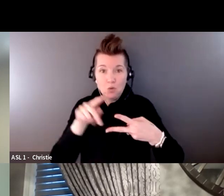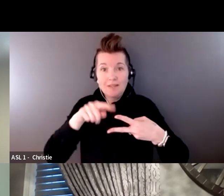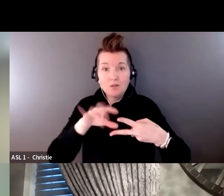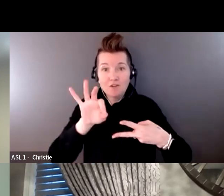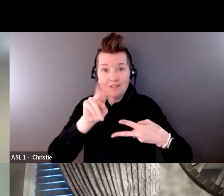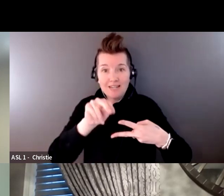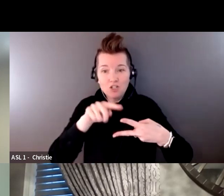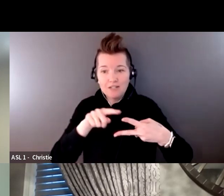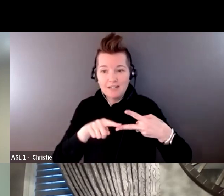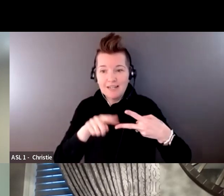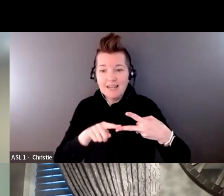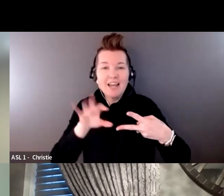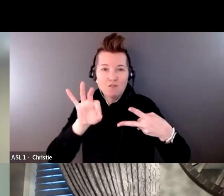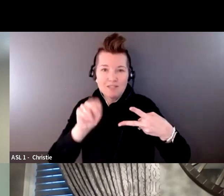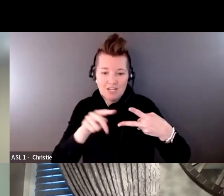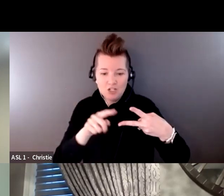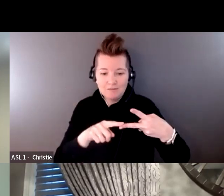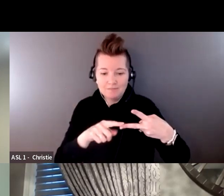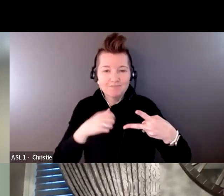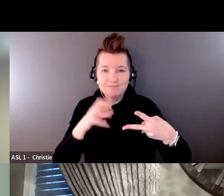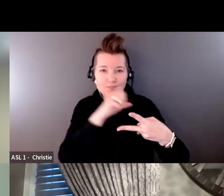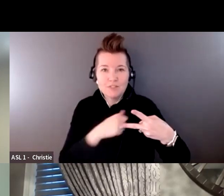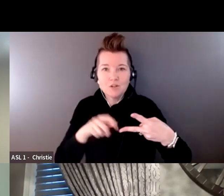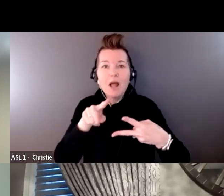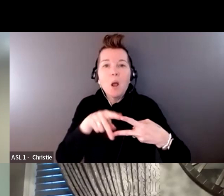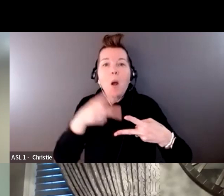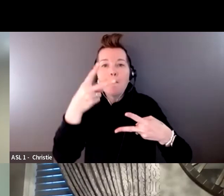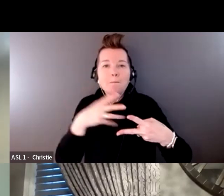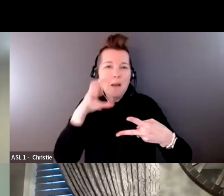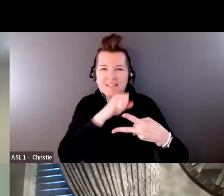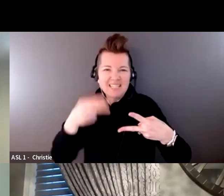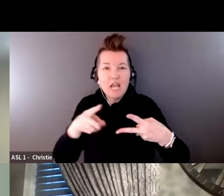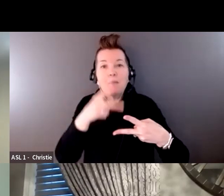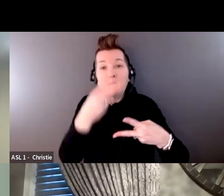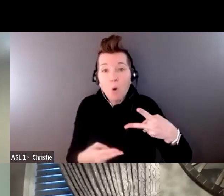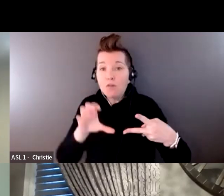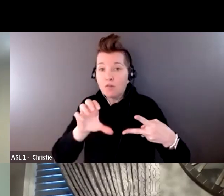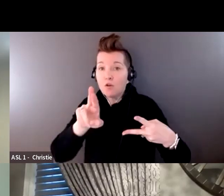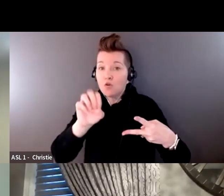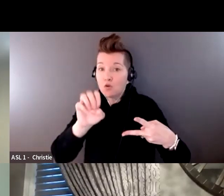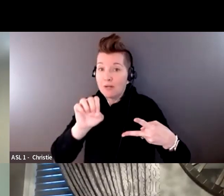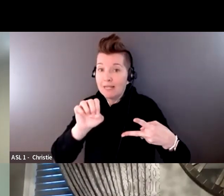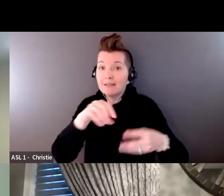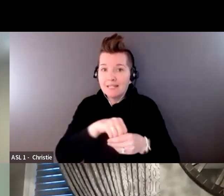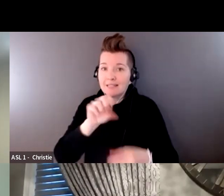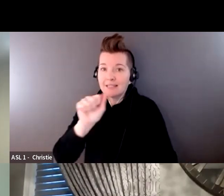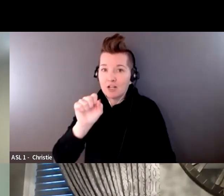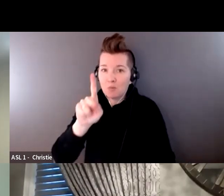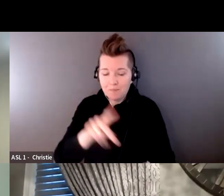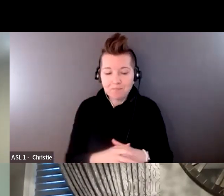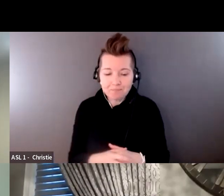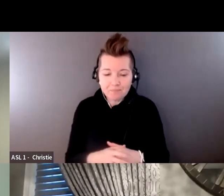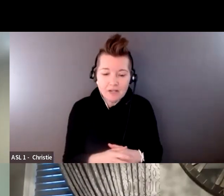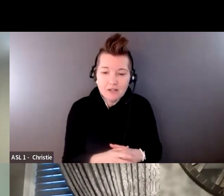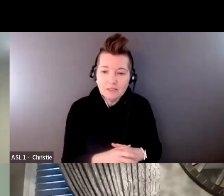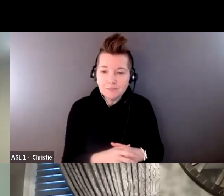and Okomesis First Nation. They're both Cree nations in Saskatchewan. And I would say the strengths that they have